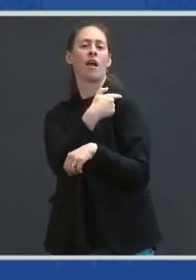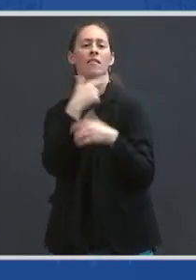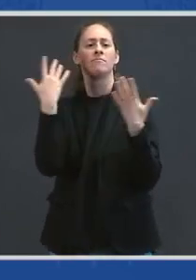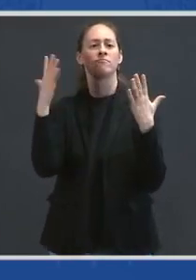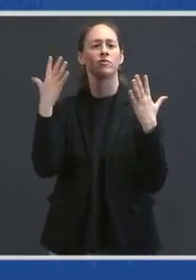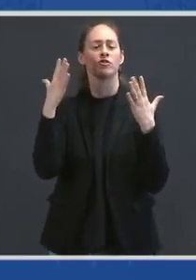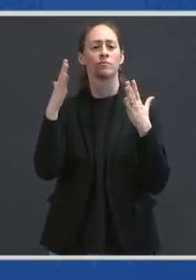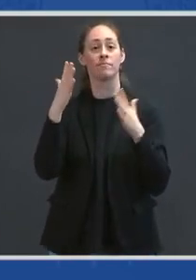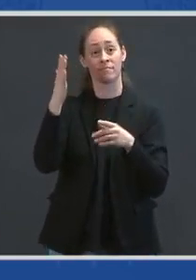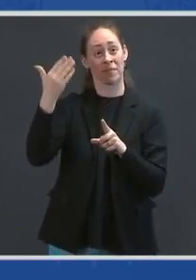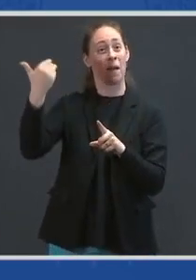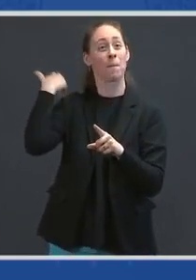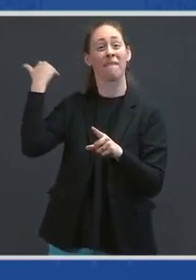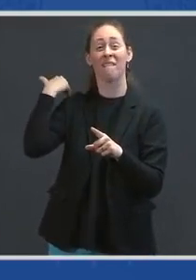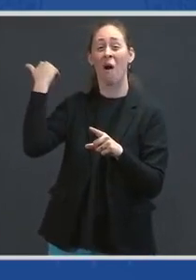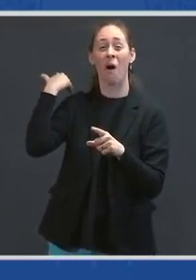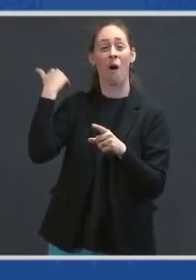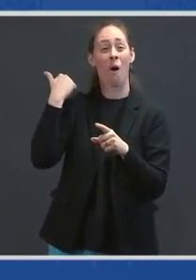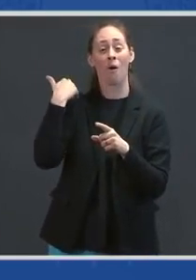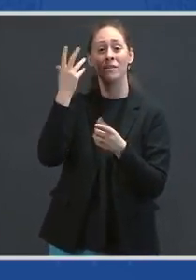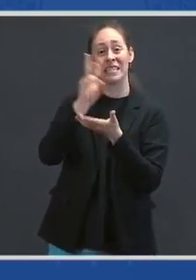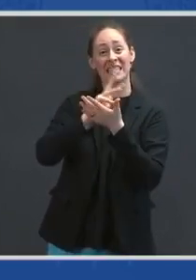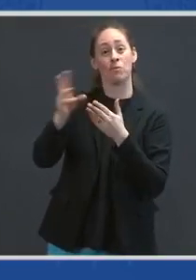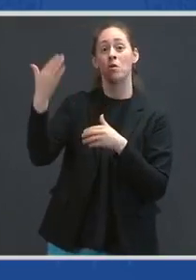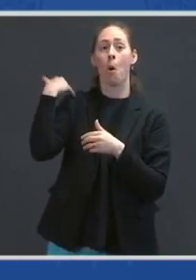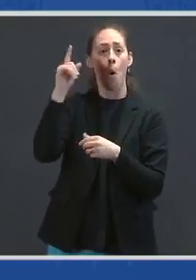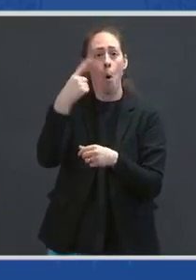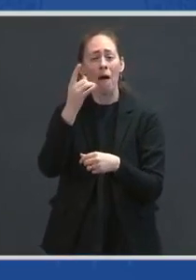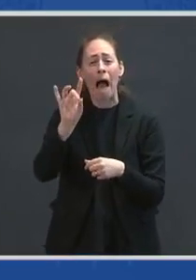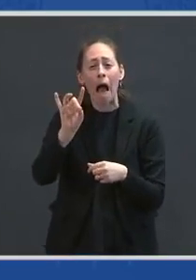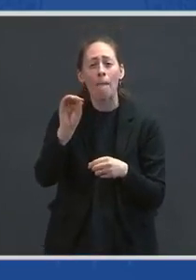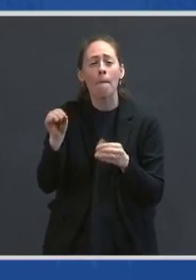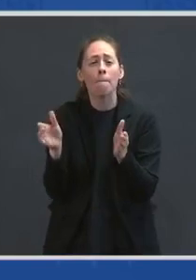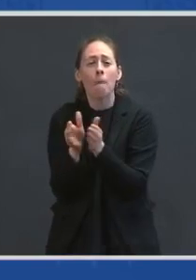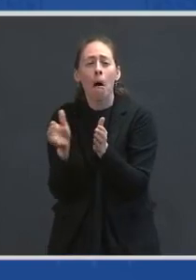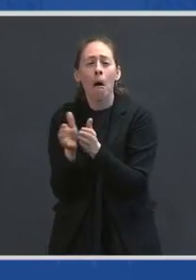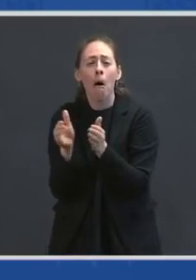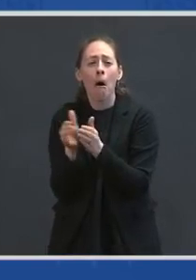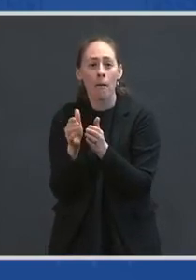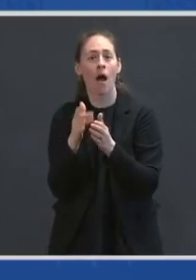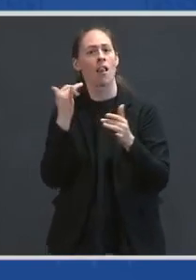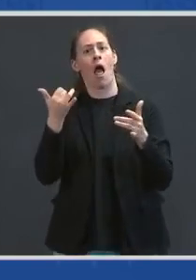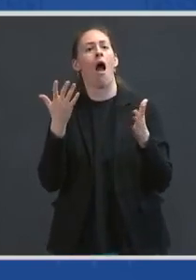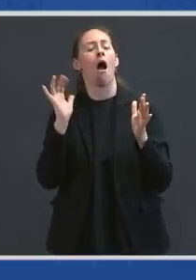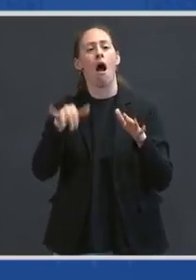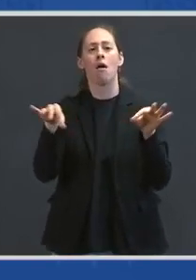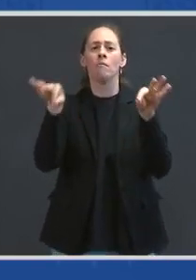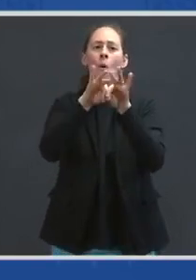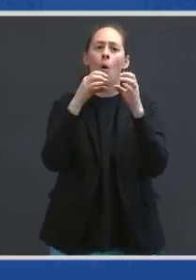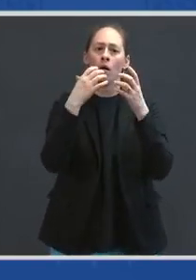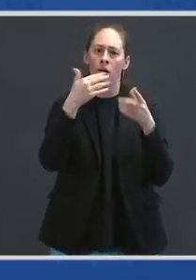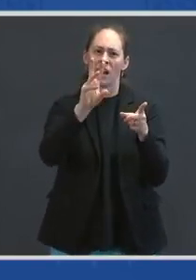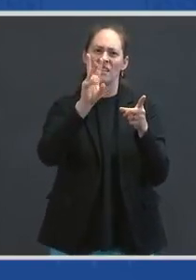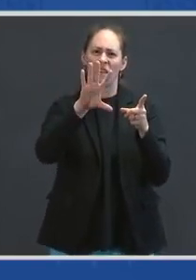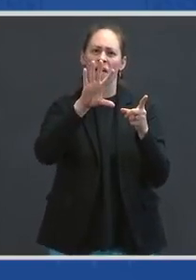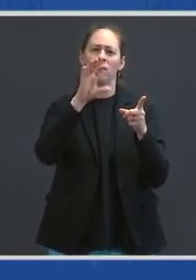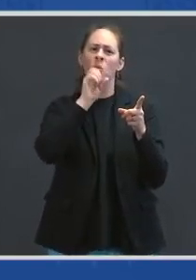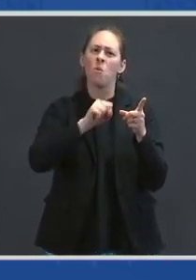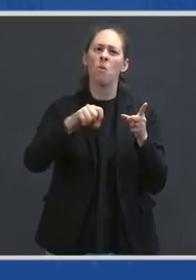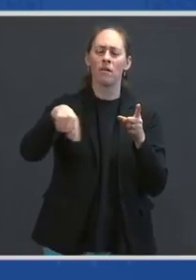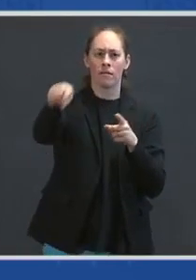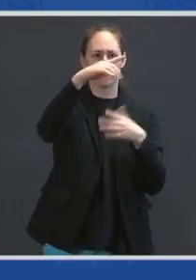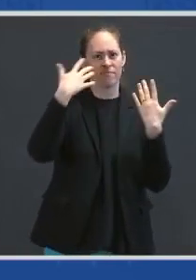ago. It's important because people over 65 account for 80% of all the COVID deaths.